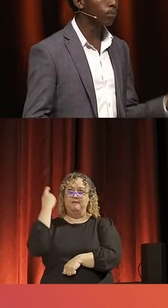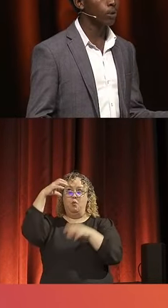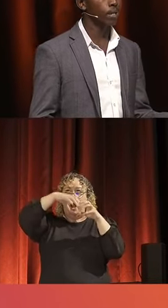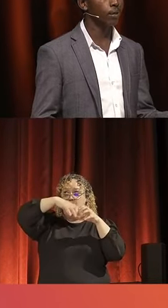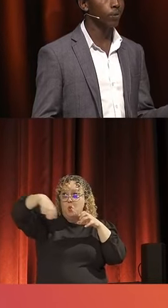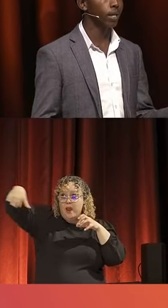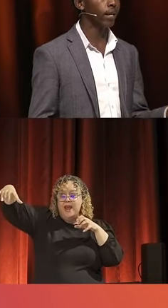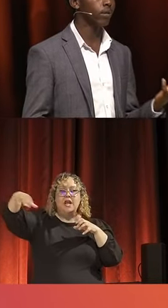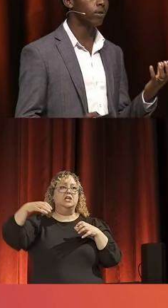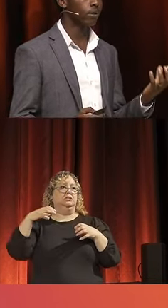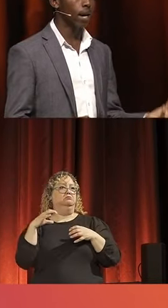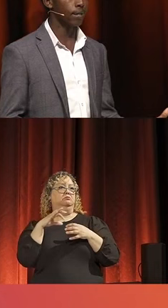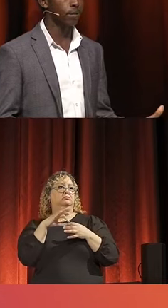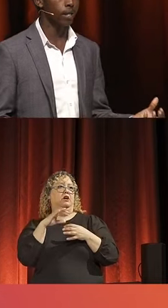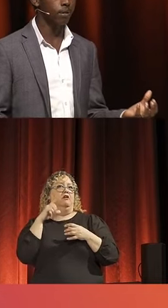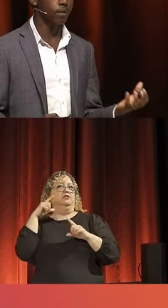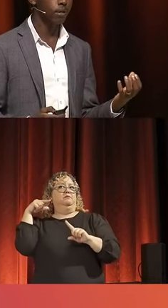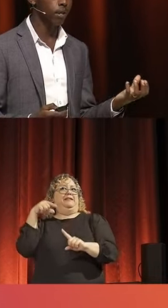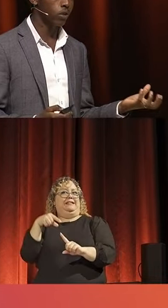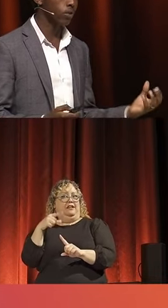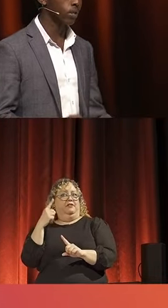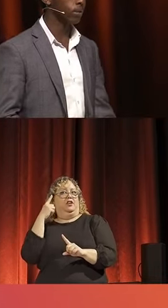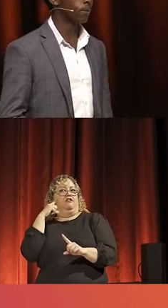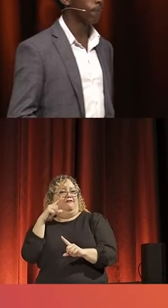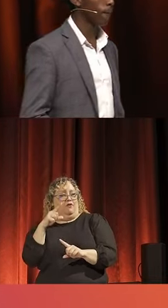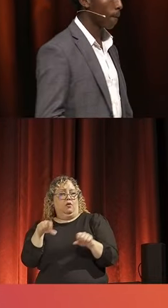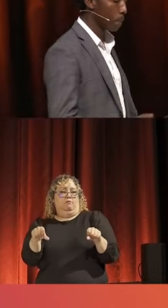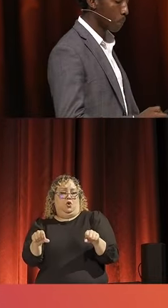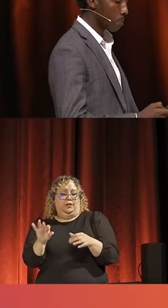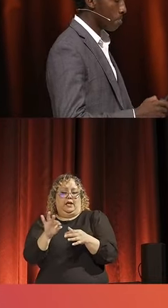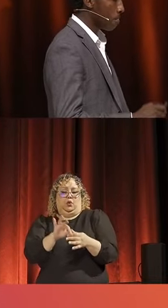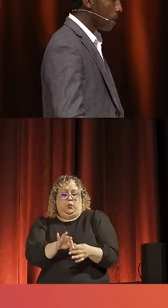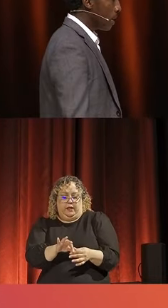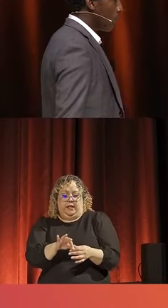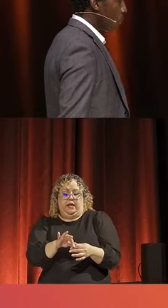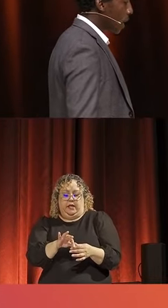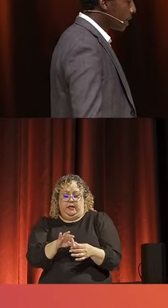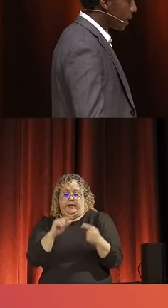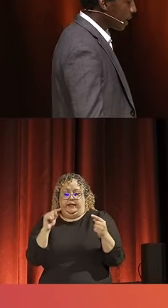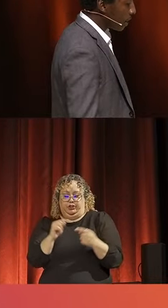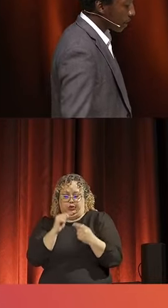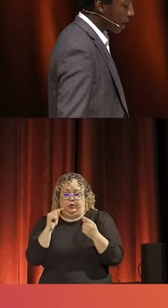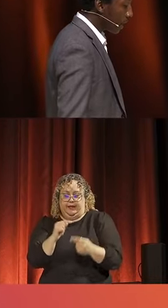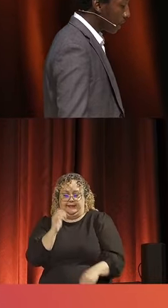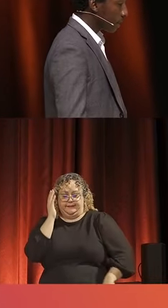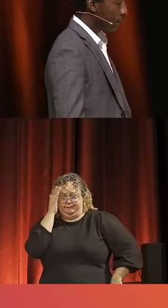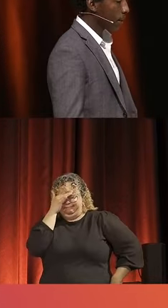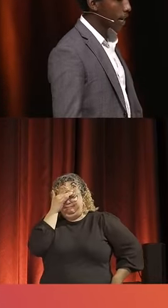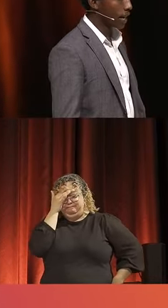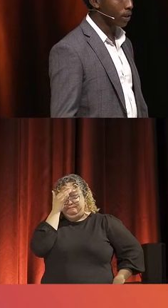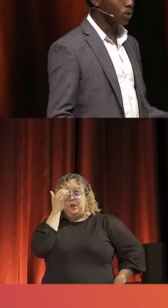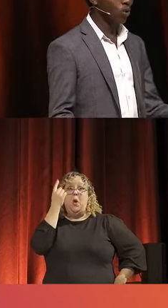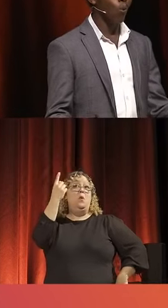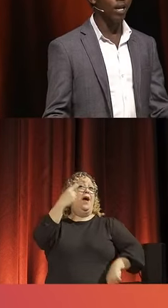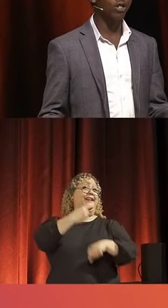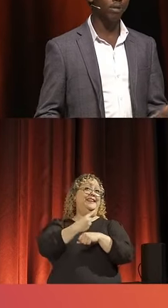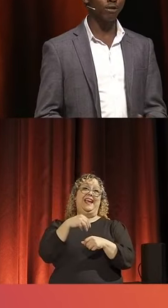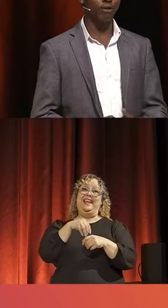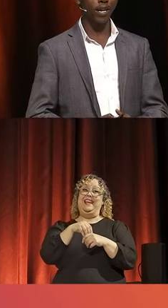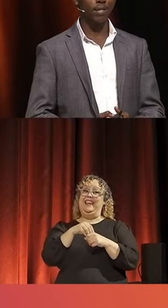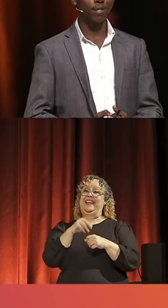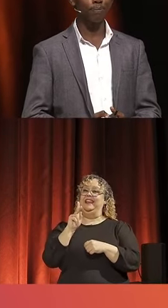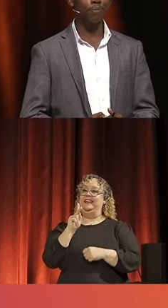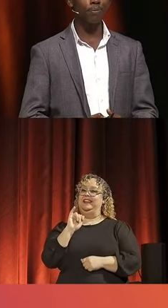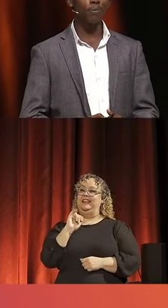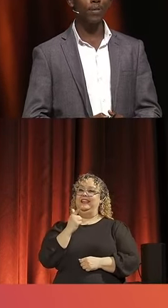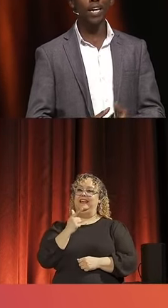for motorcycle-related accidents, injuries. One day in Kigali, I took one to meet a